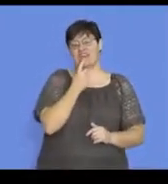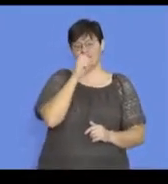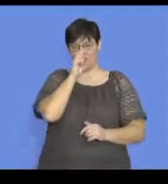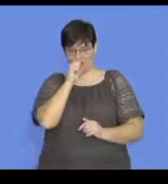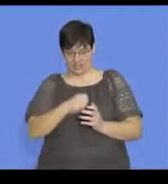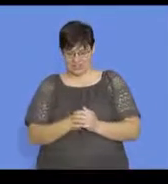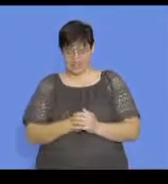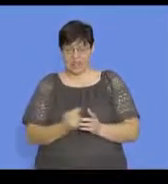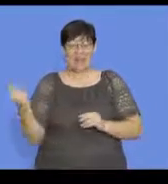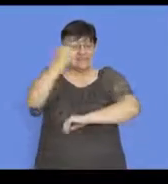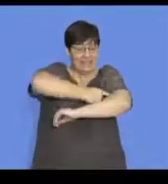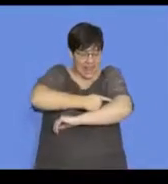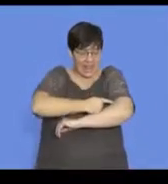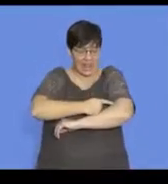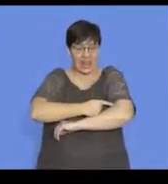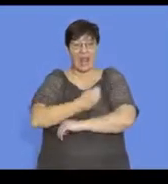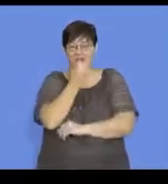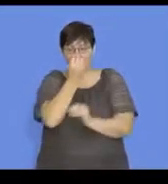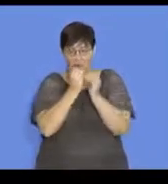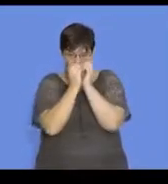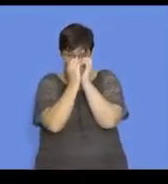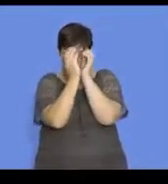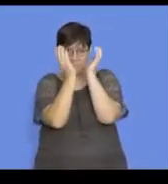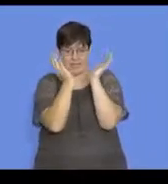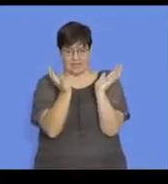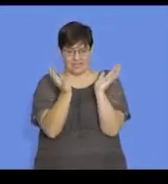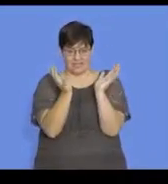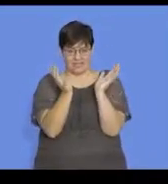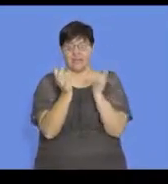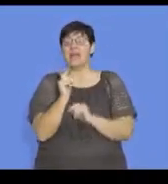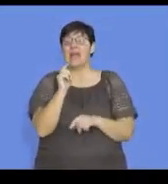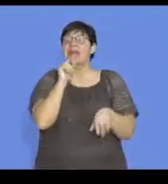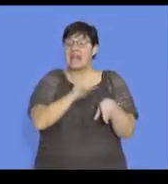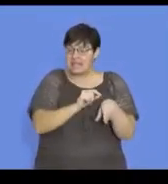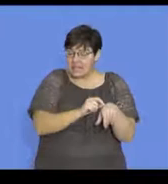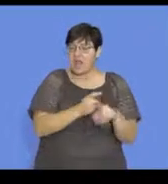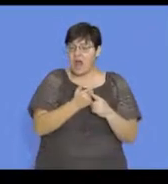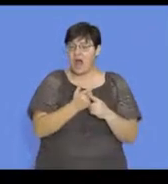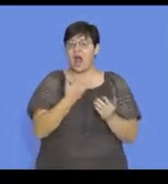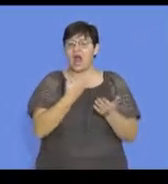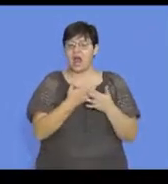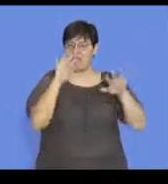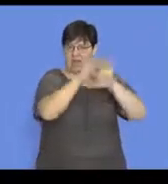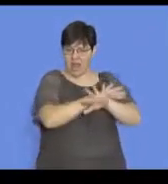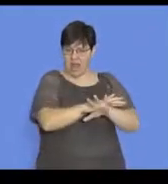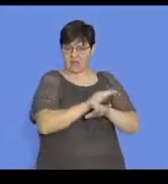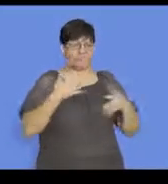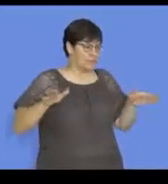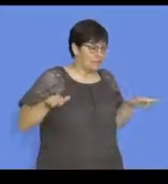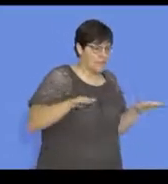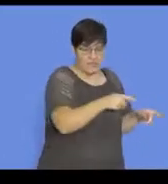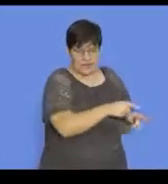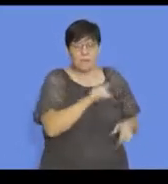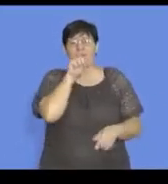day. Insects can be busy at night, so their flowers can also open at night. But birds tend to be, all